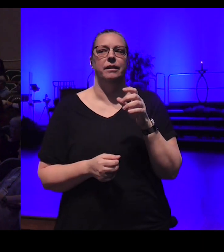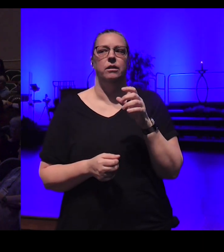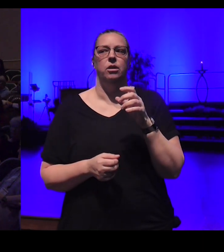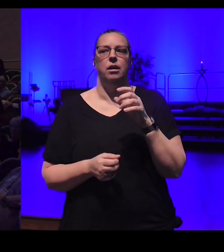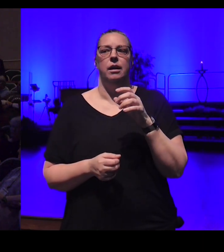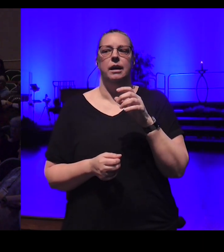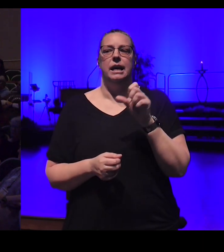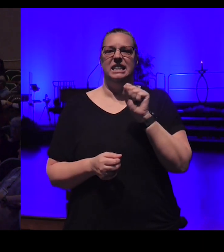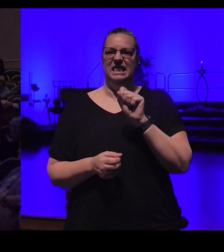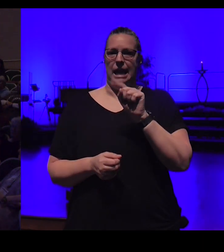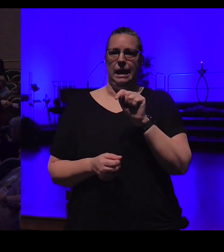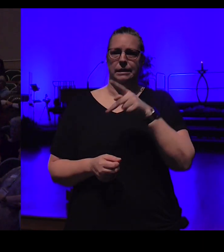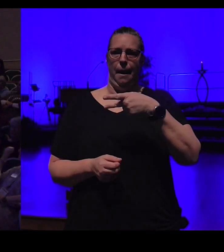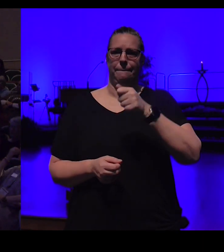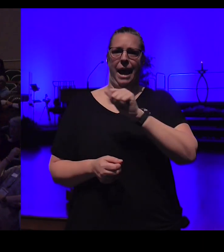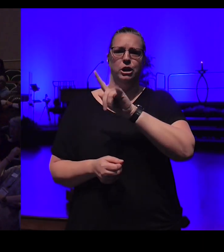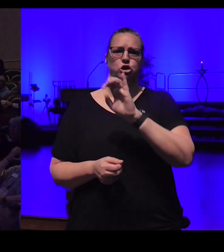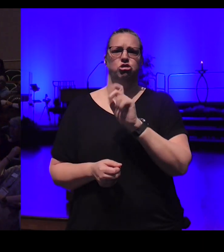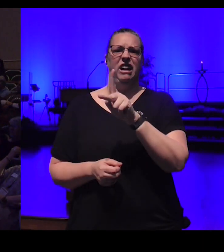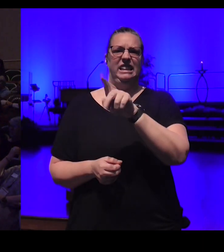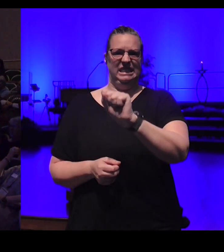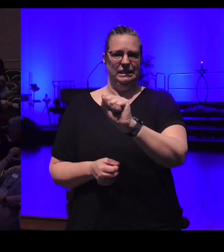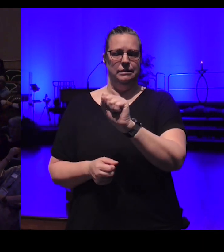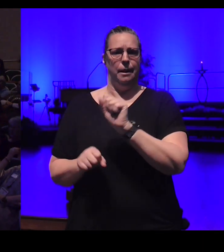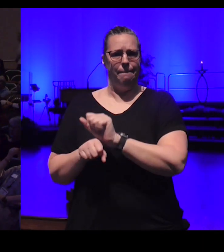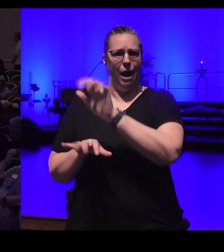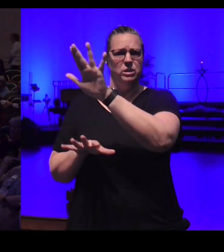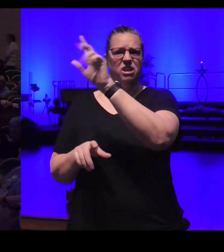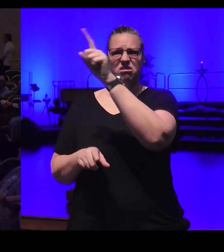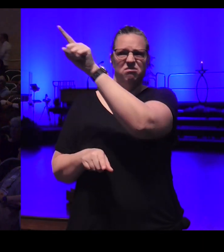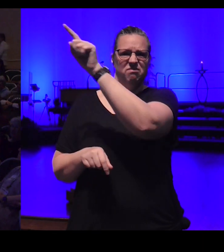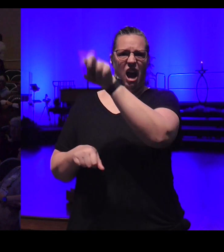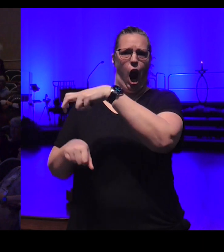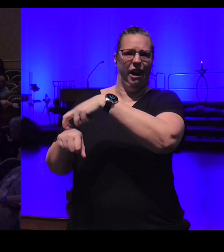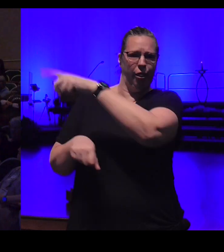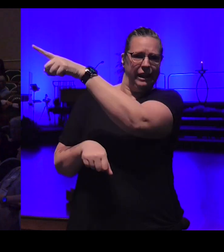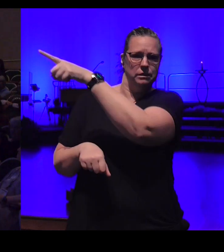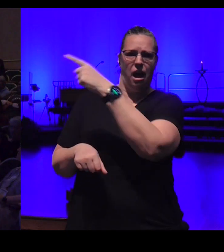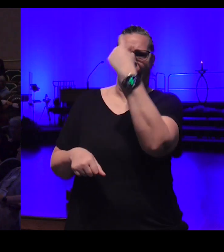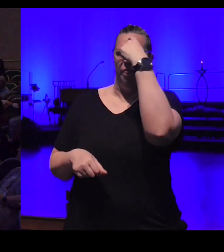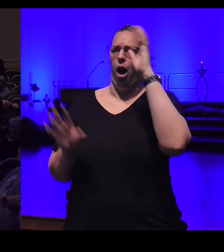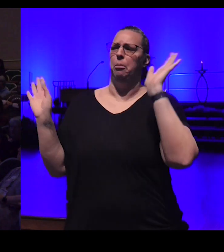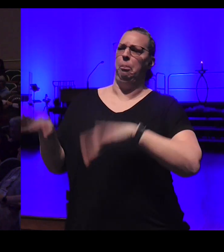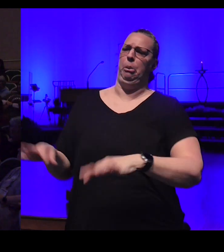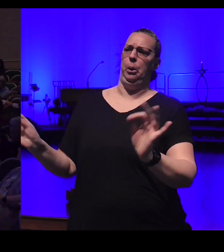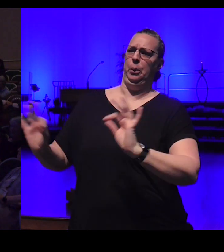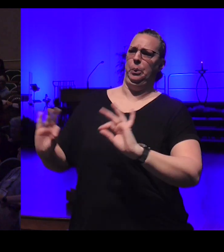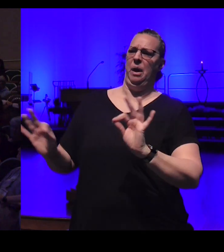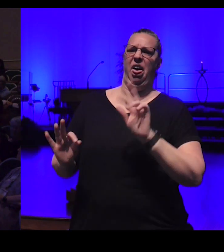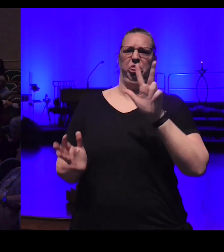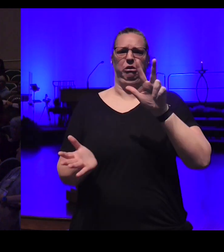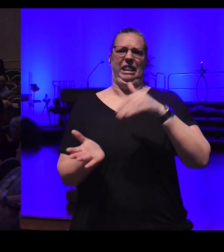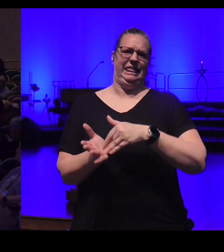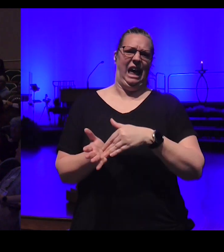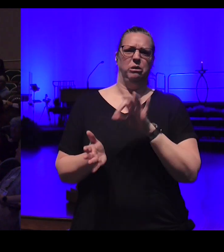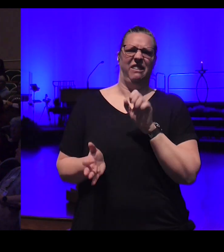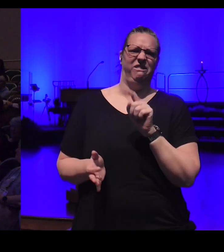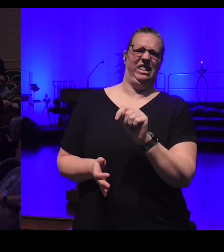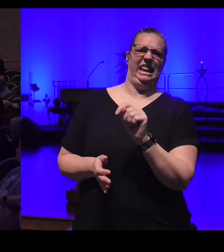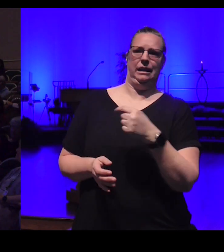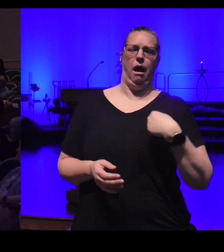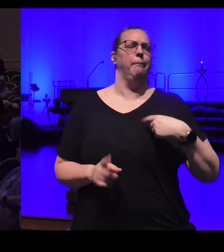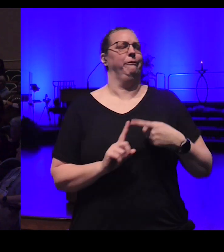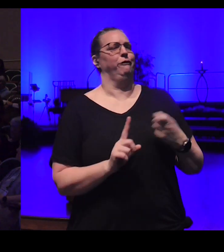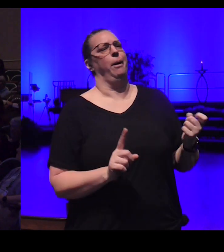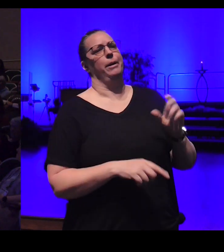St. Patrick's Mountain in Ireland. I approached that mountain thinking, oh my gosh, it's only 3,000 feet total, and we're